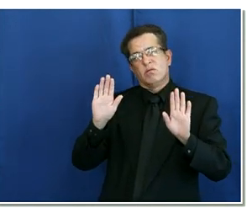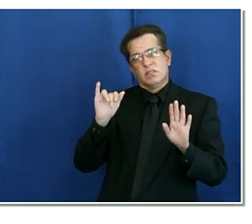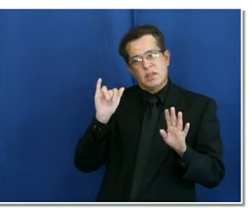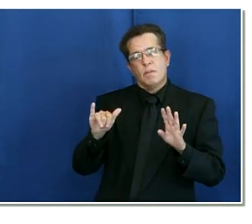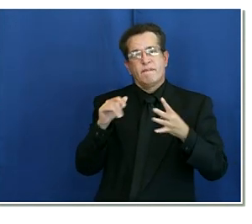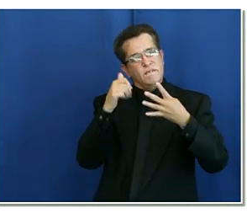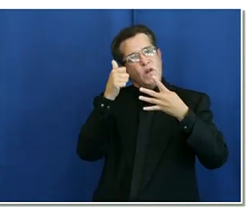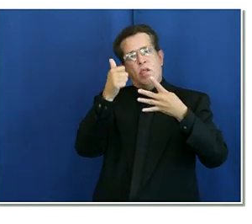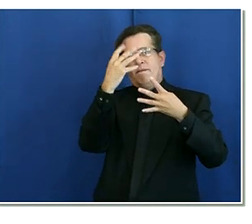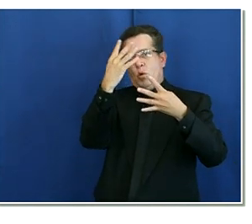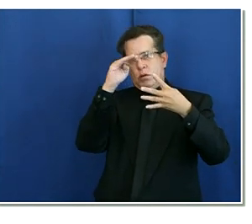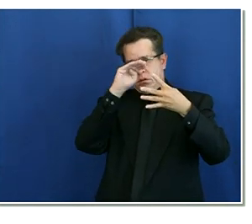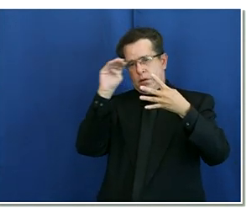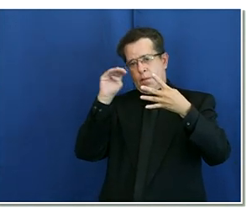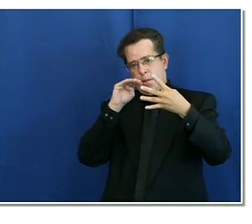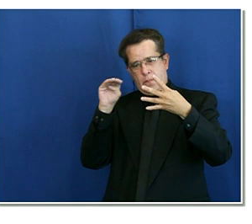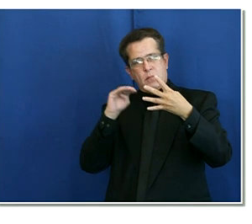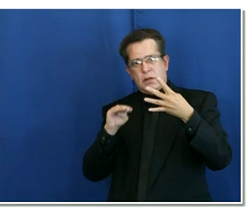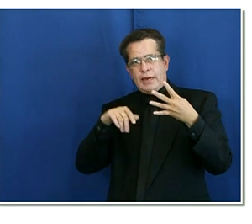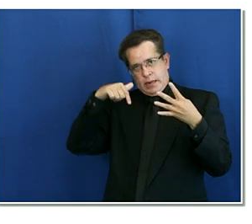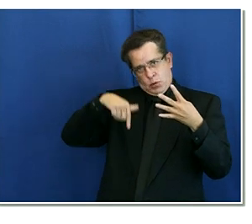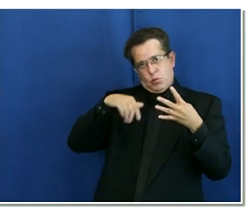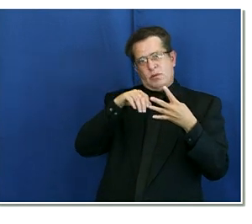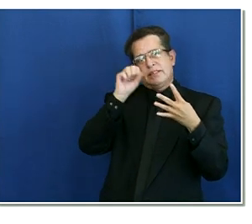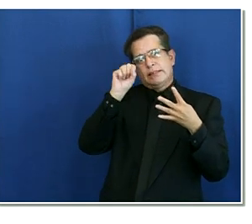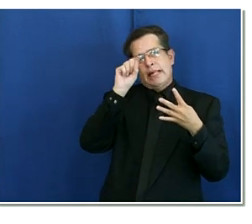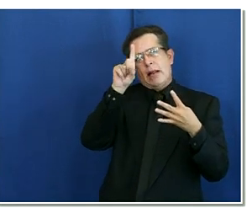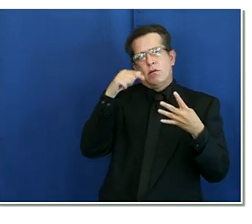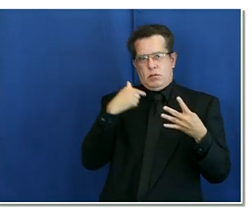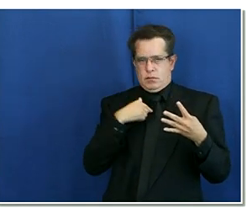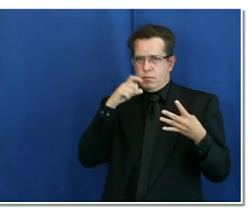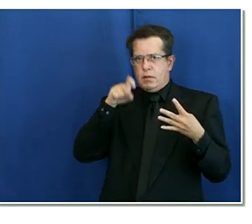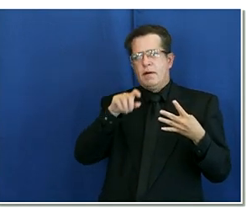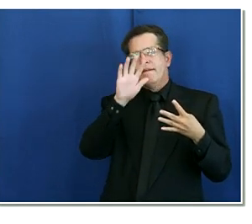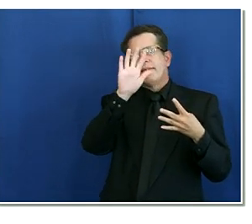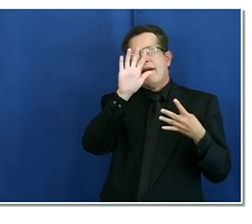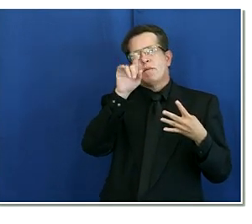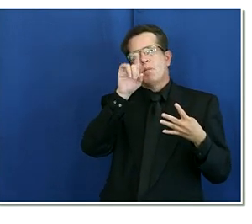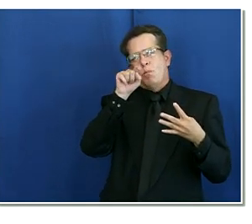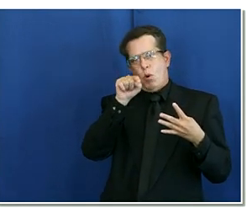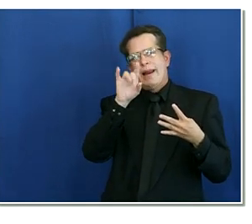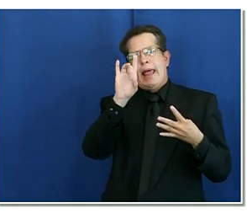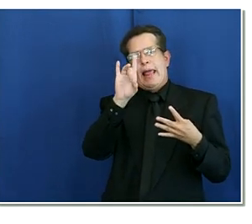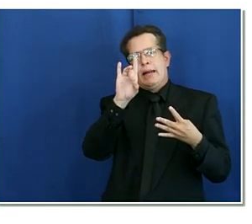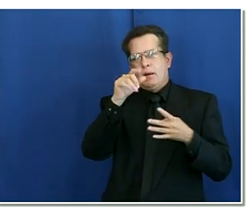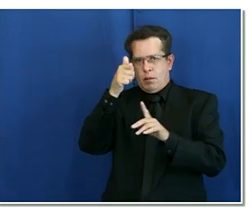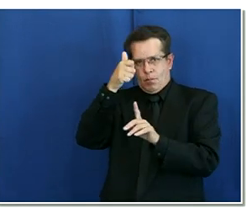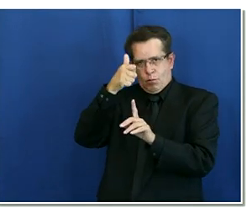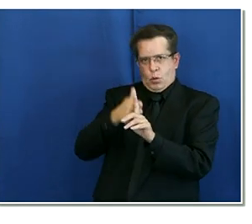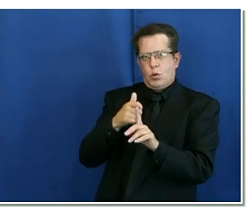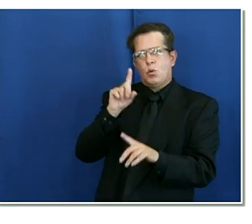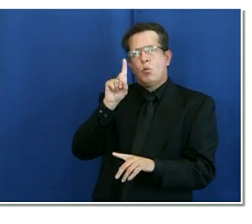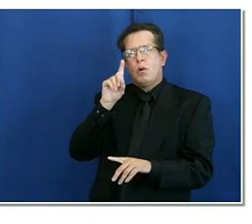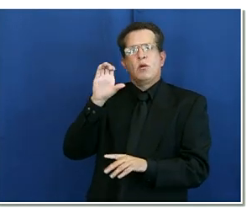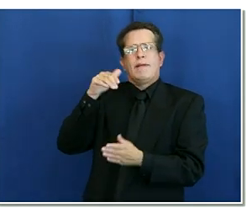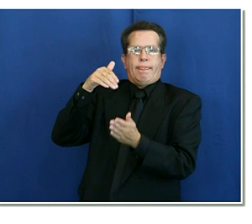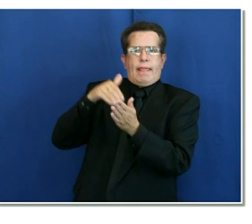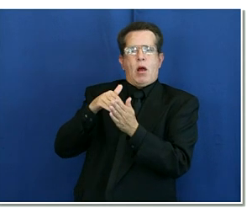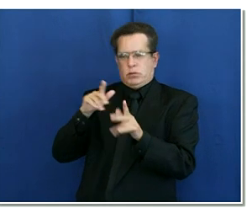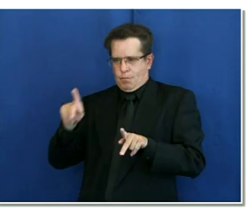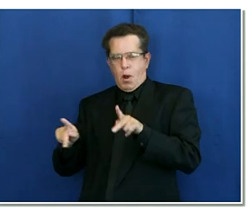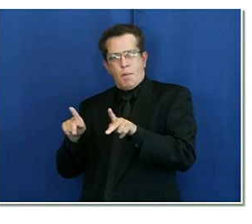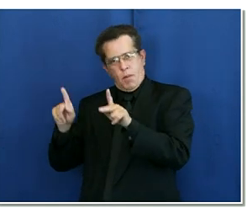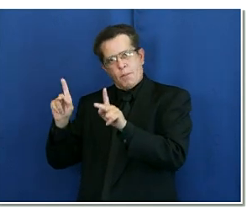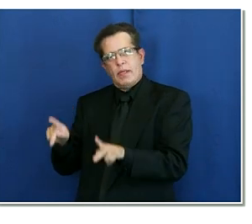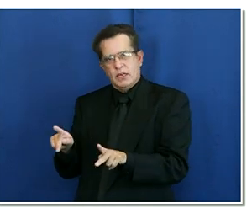The state has calculated San Diego to have a case rate of 5.8 cases per 100,000 population, and